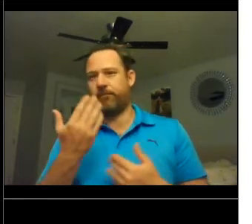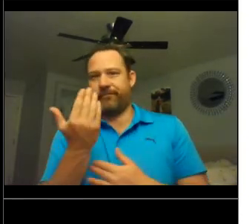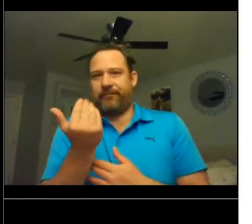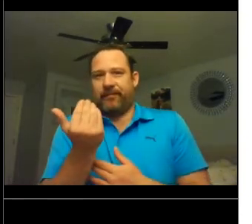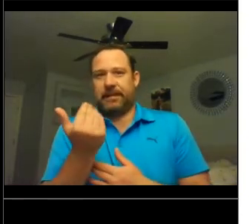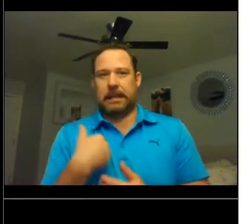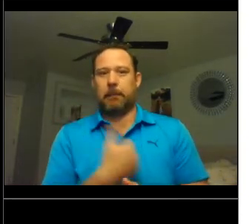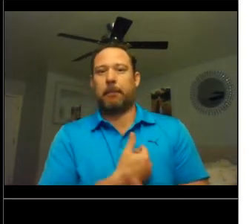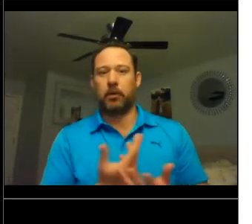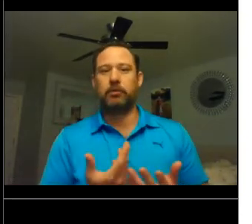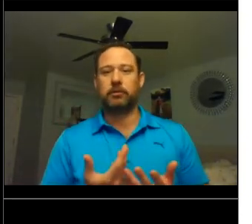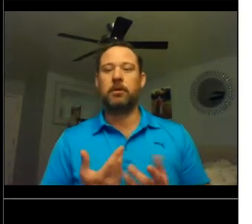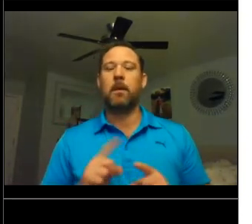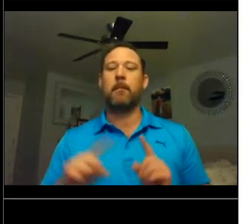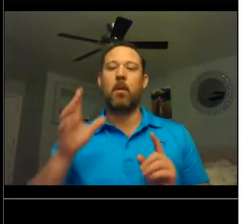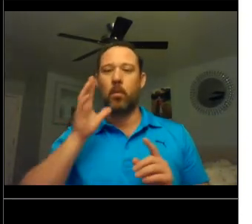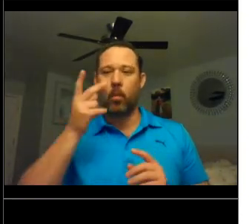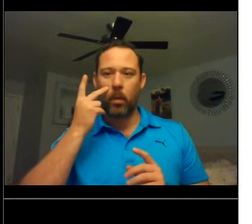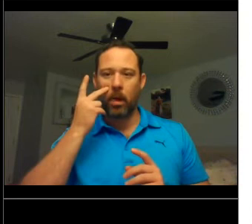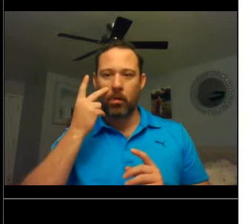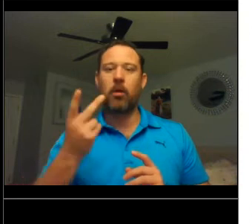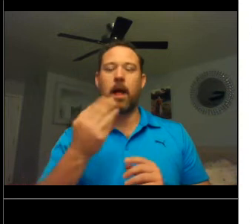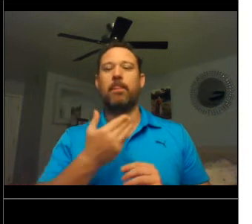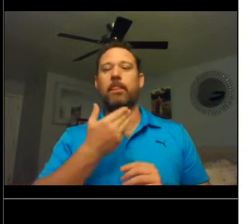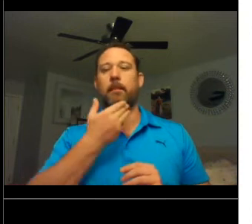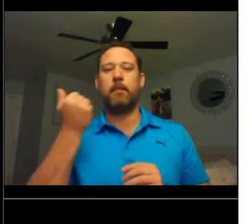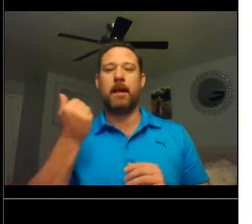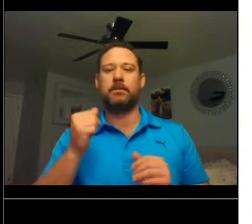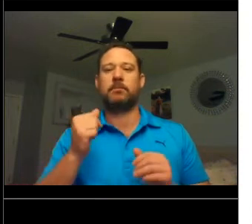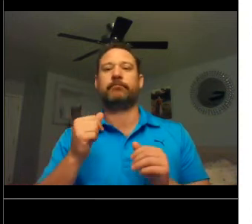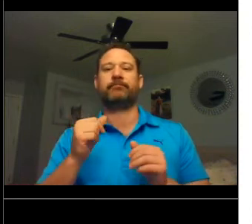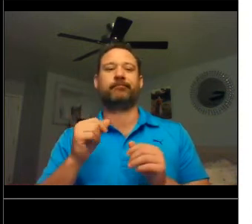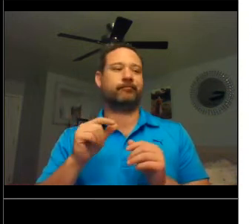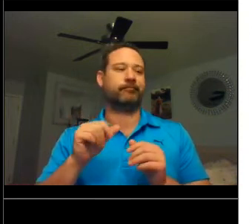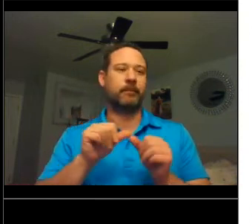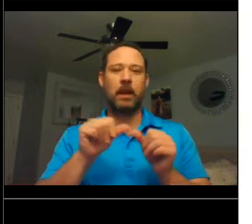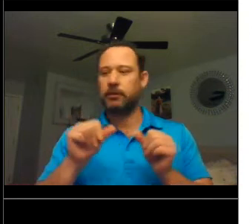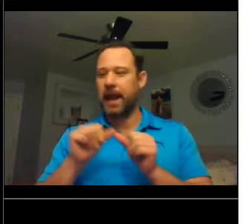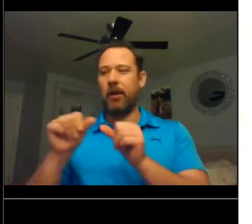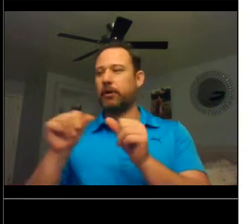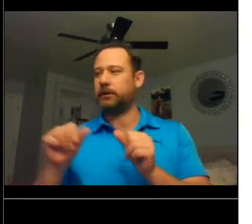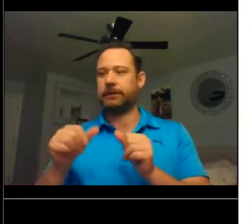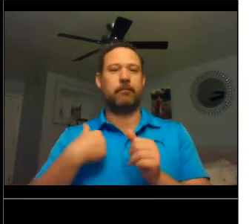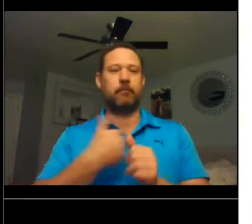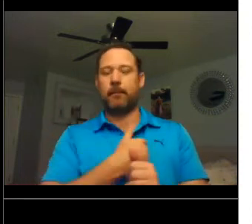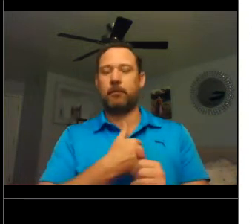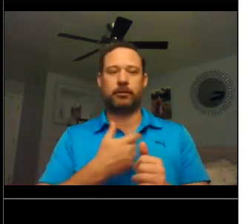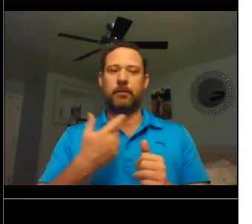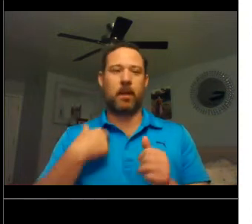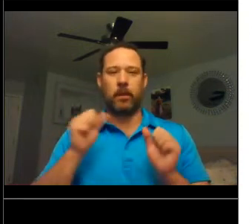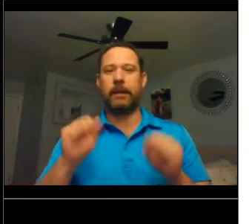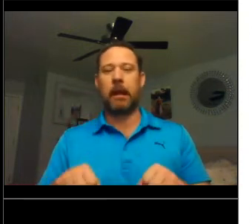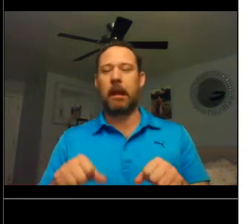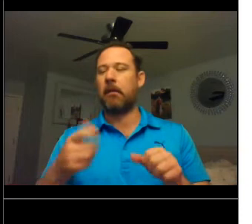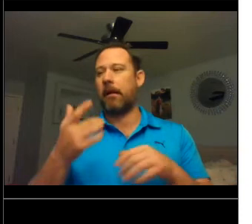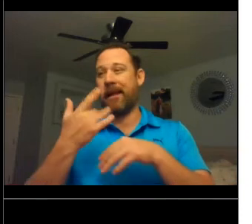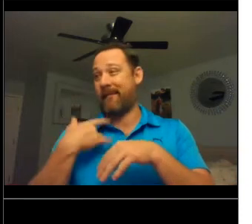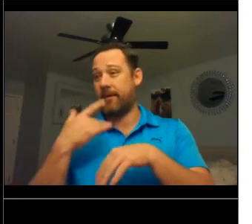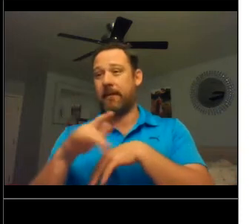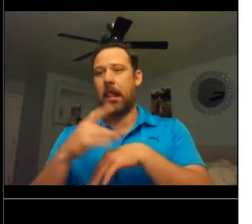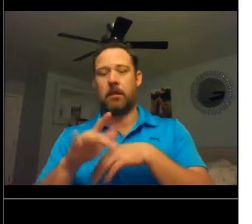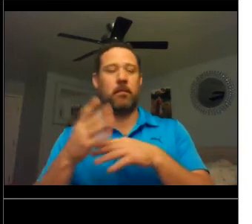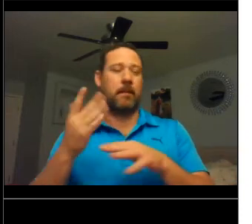will be looking at kind of the best geographical breakup and membership bodies so that we have